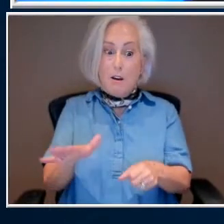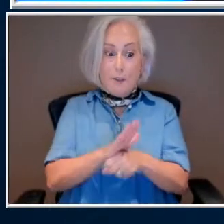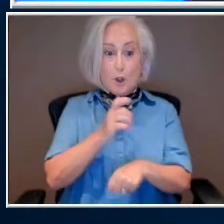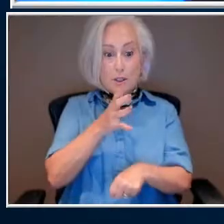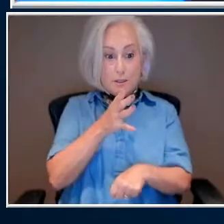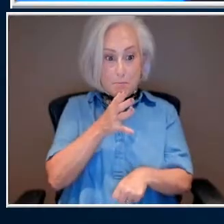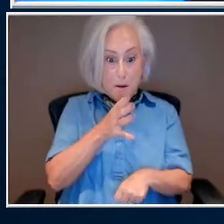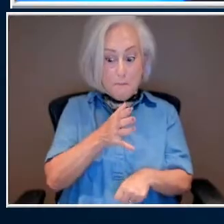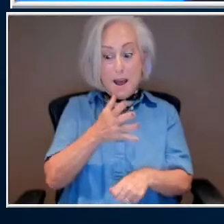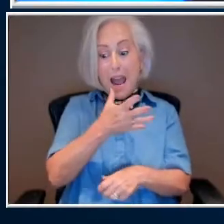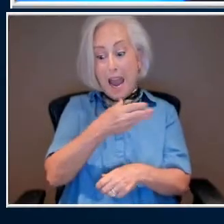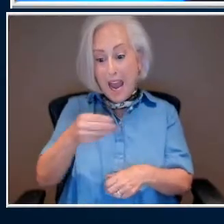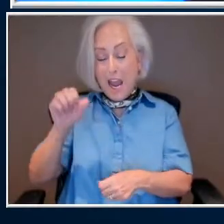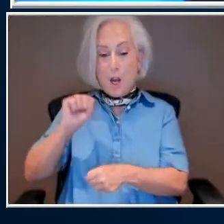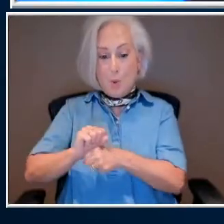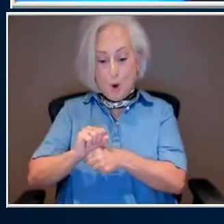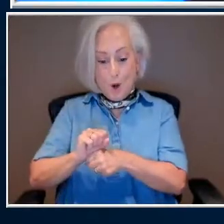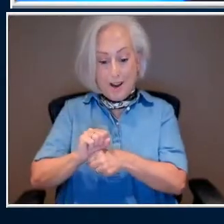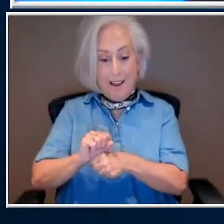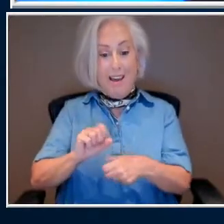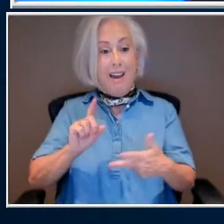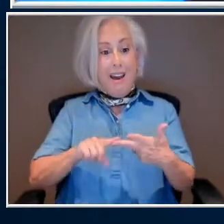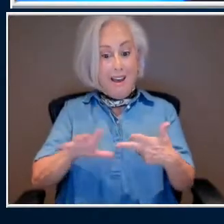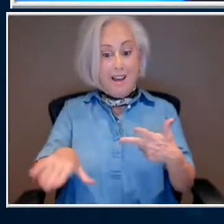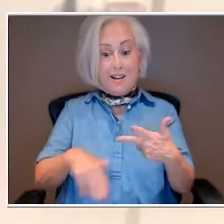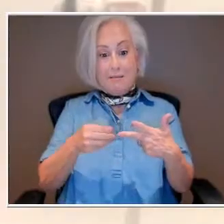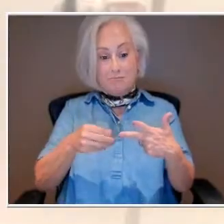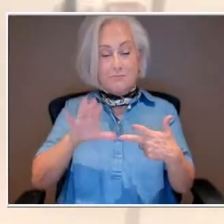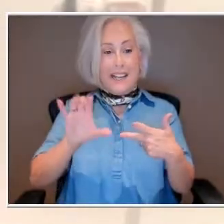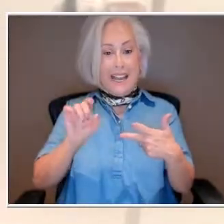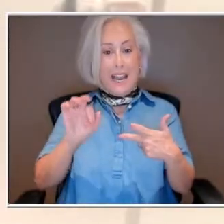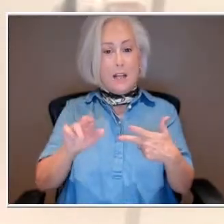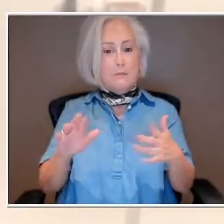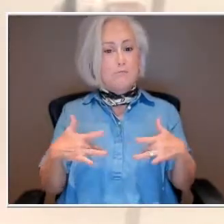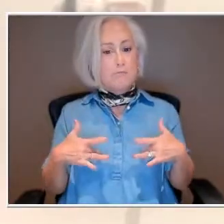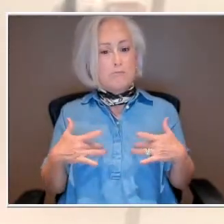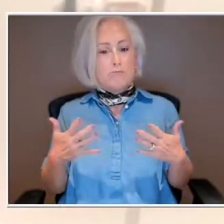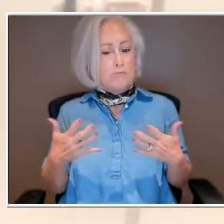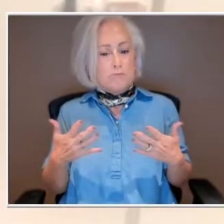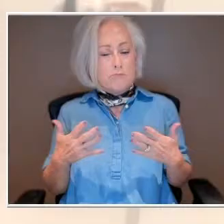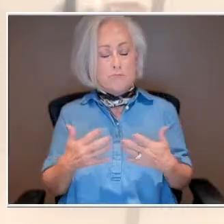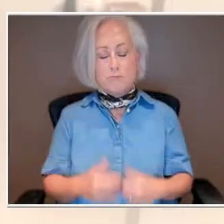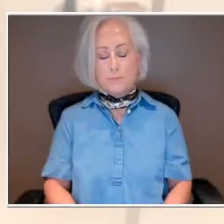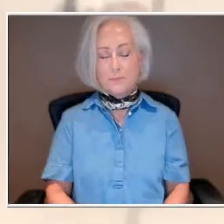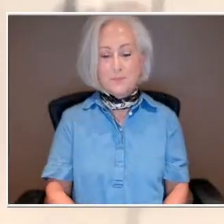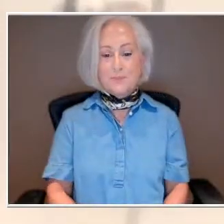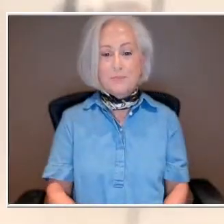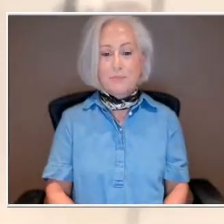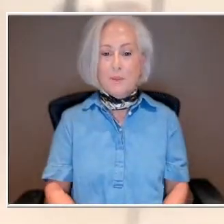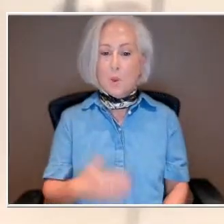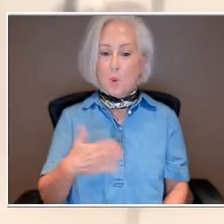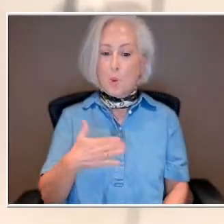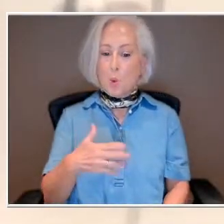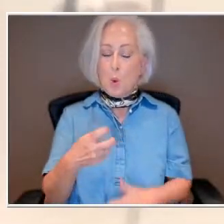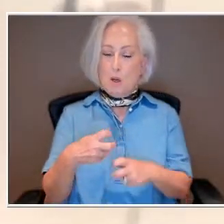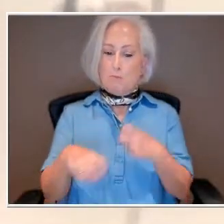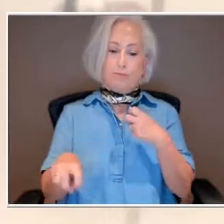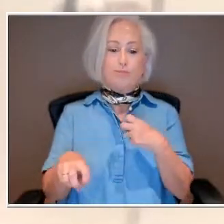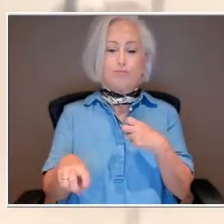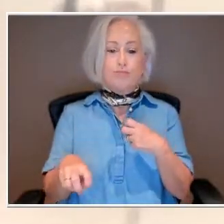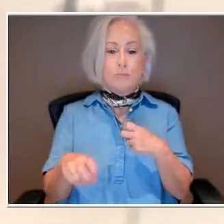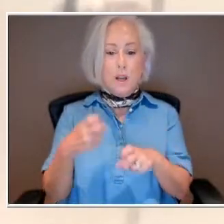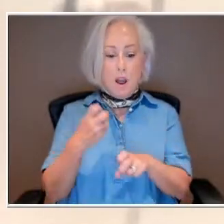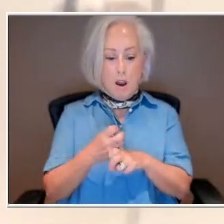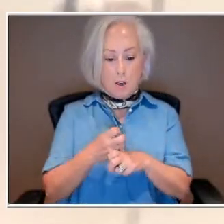add cancer to the story. What was that like for you? Oh, it was tricky navigating